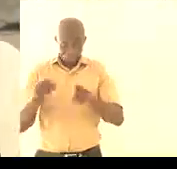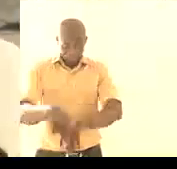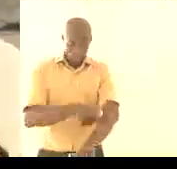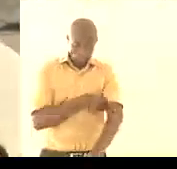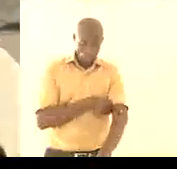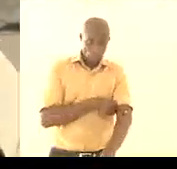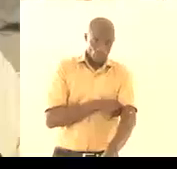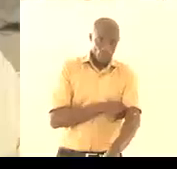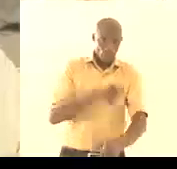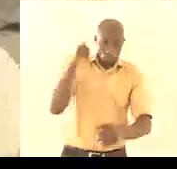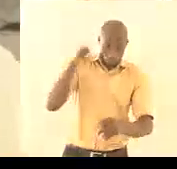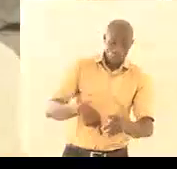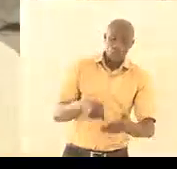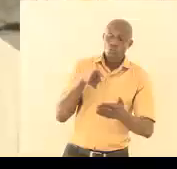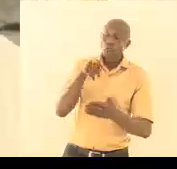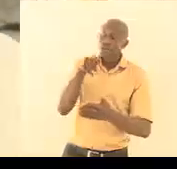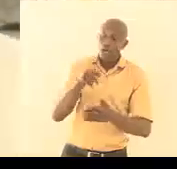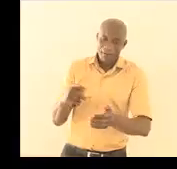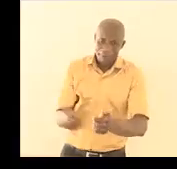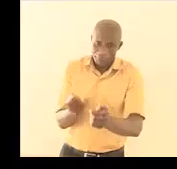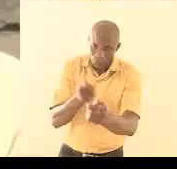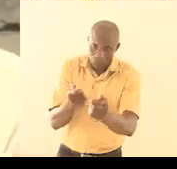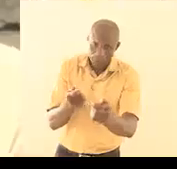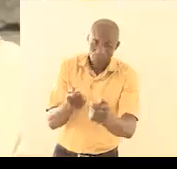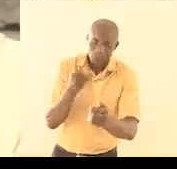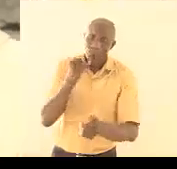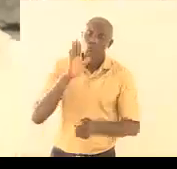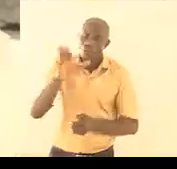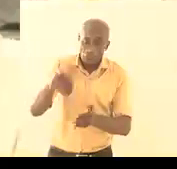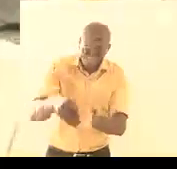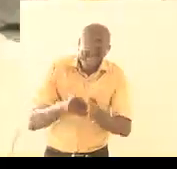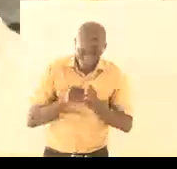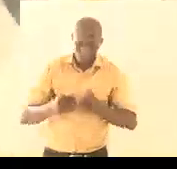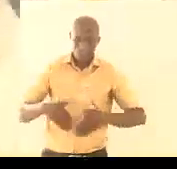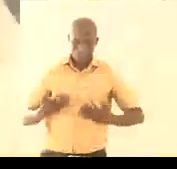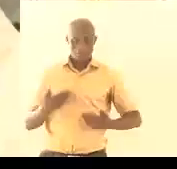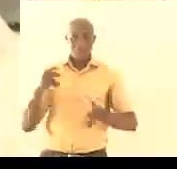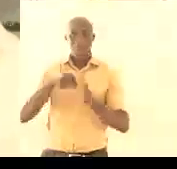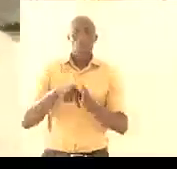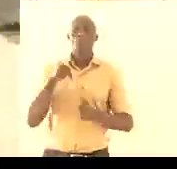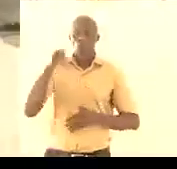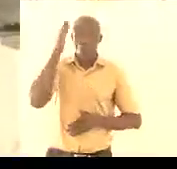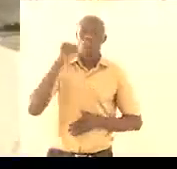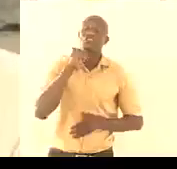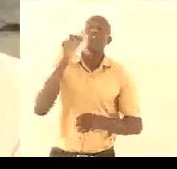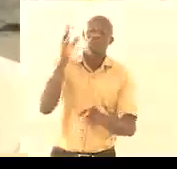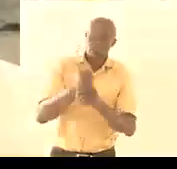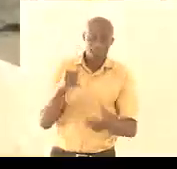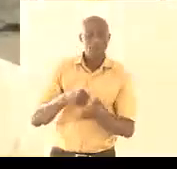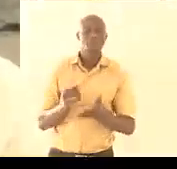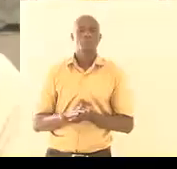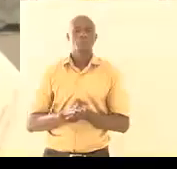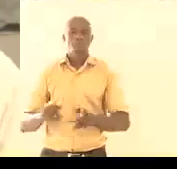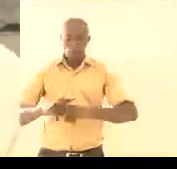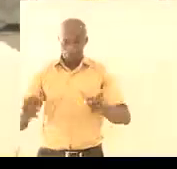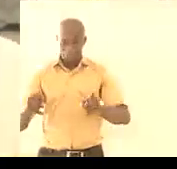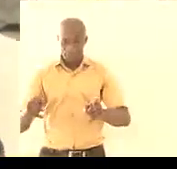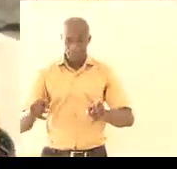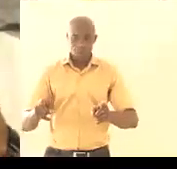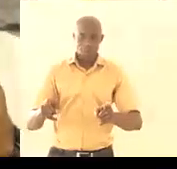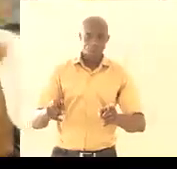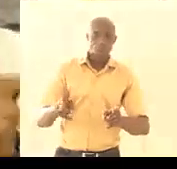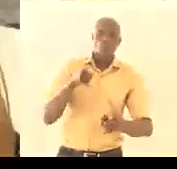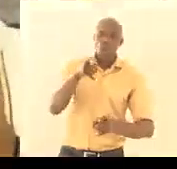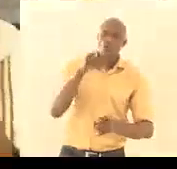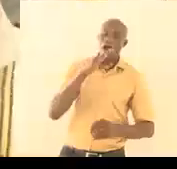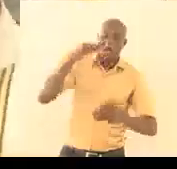As long as what you are pursuing is your own happiness, I assure you, you will not find it. But when you